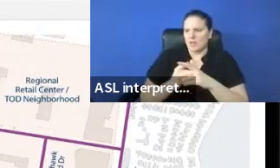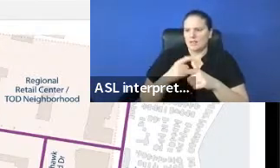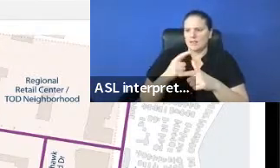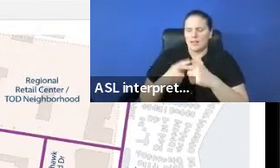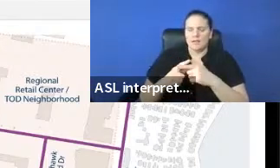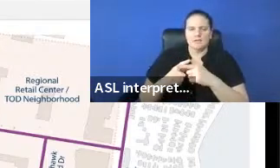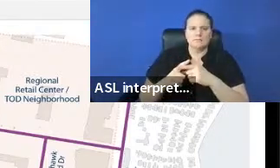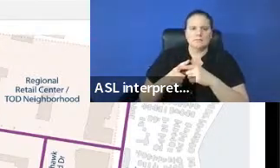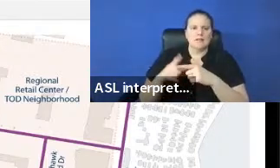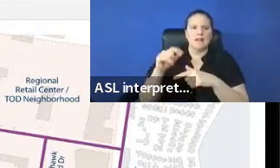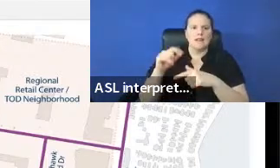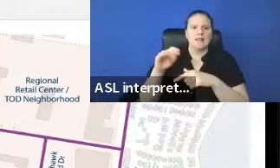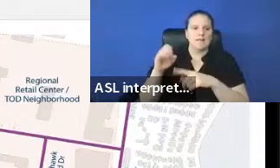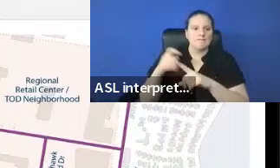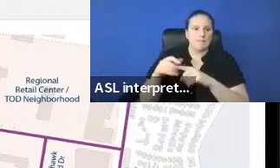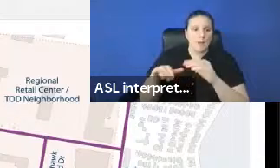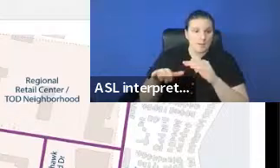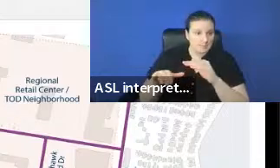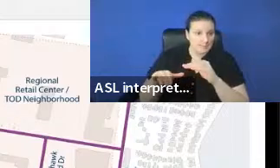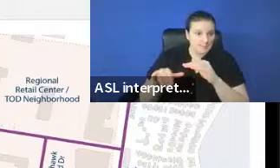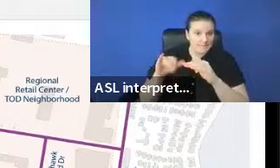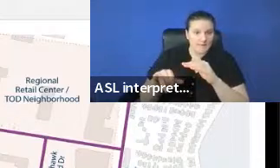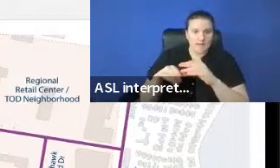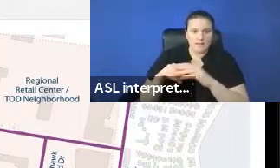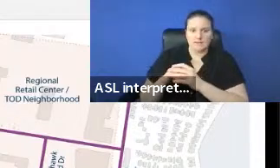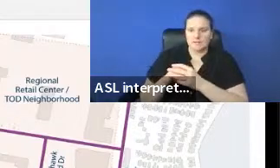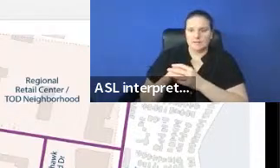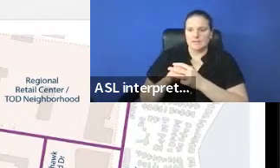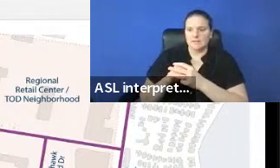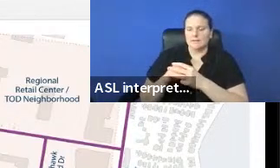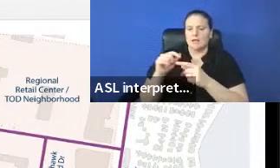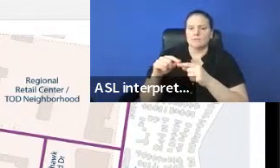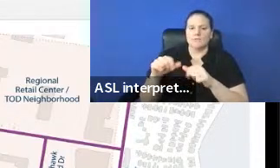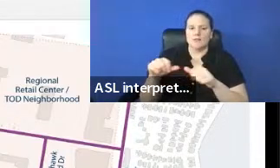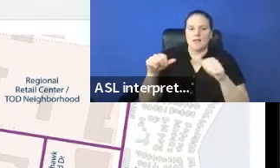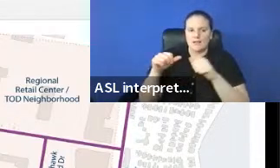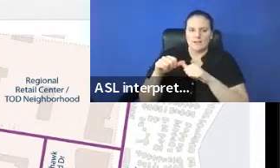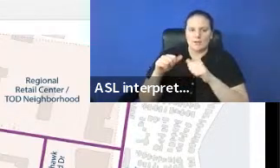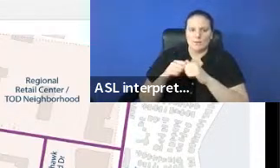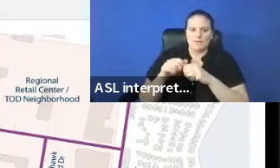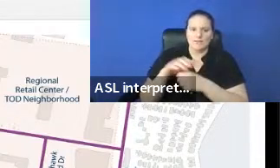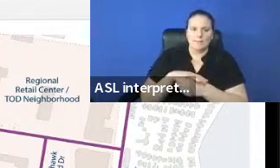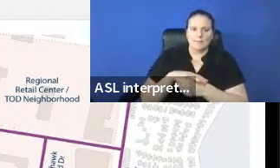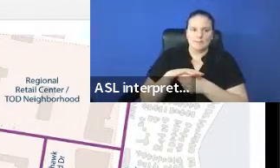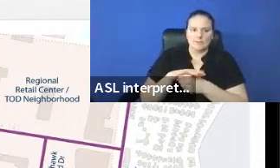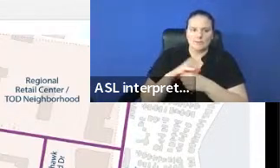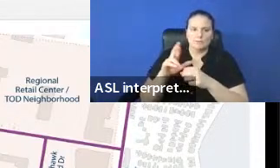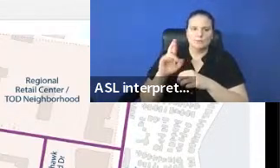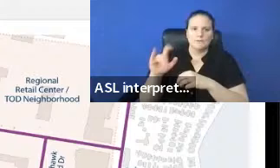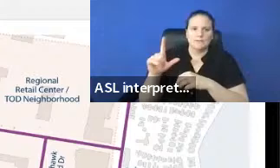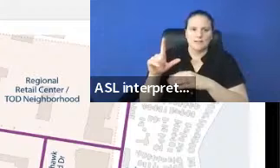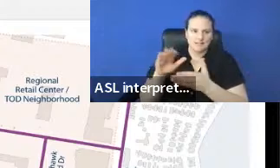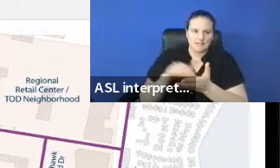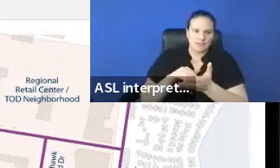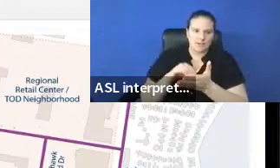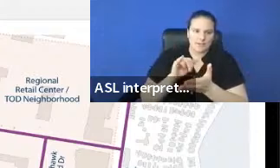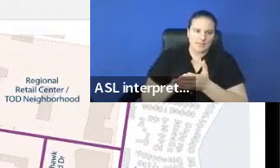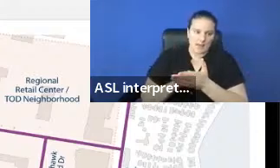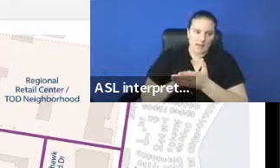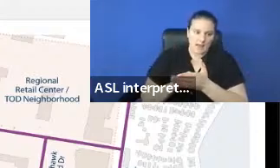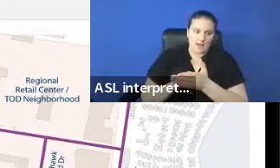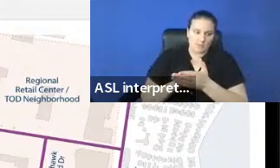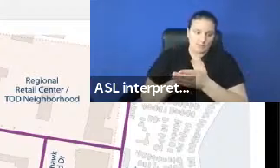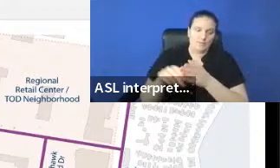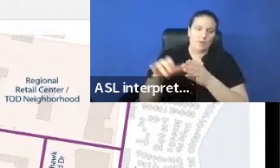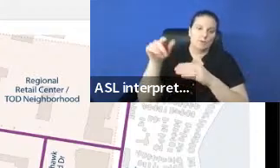off the bottom of that down to the area that's labeled Neighborhood Retail Center, that would be the route that would bring you